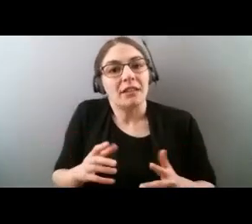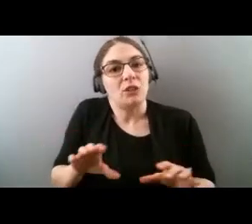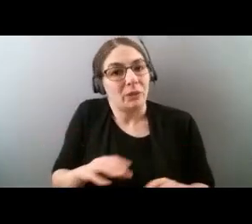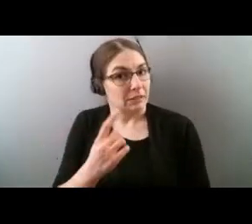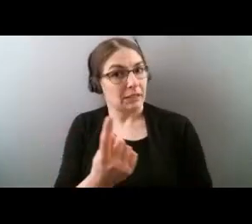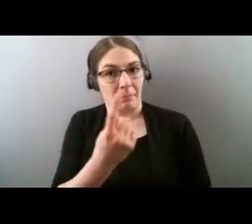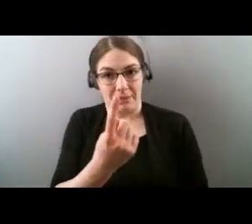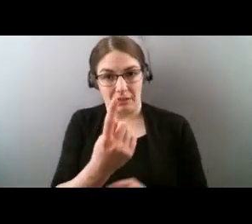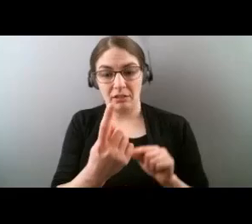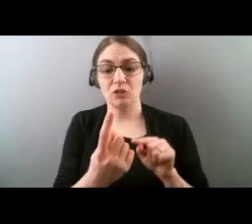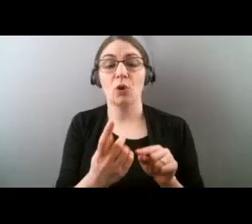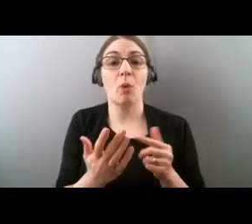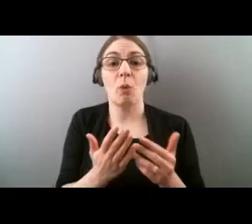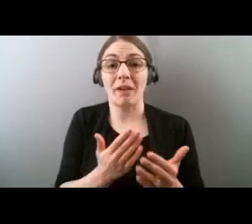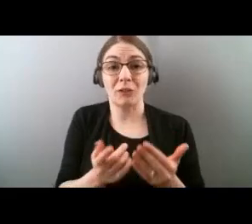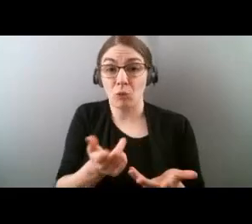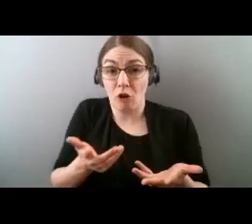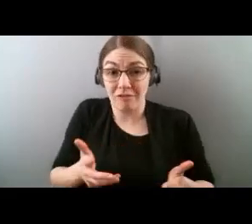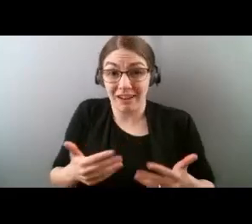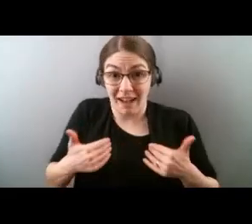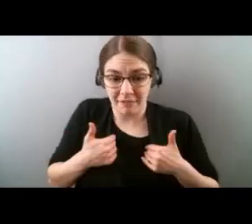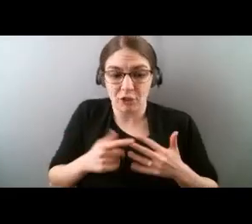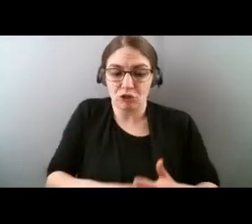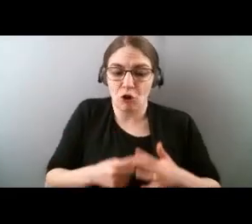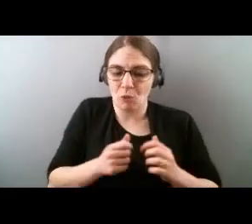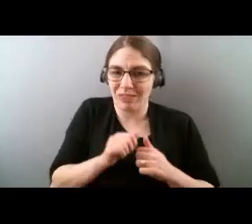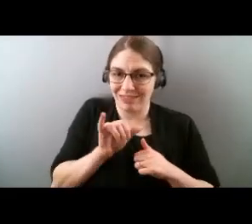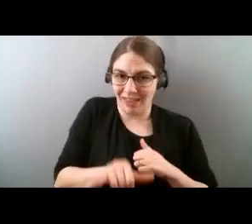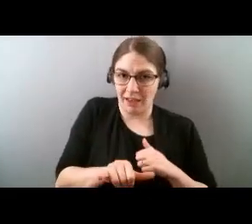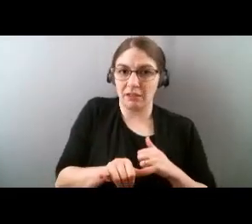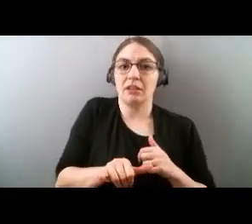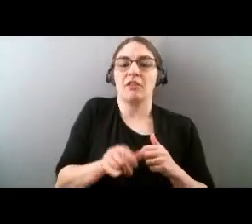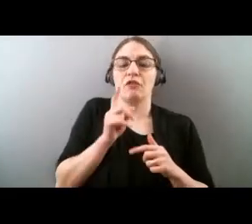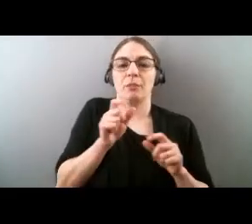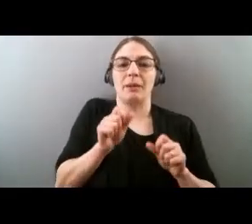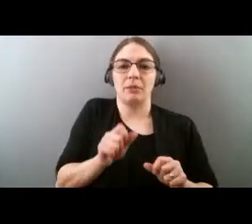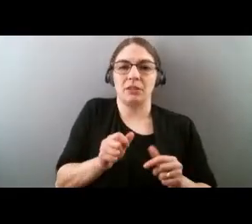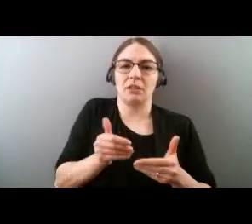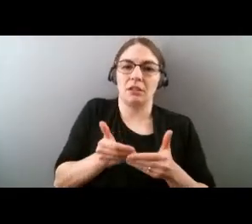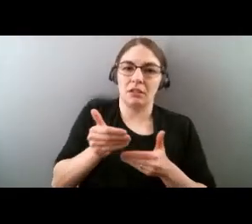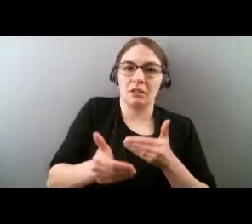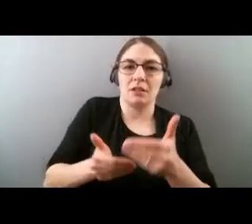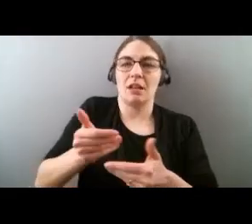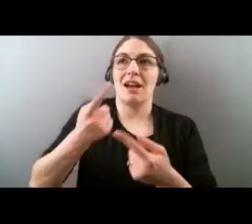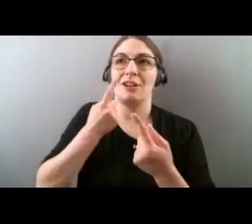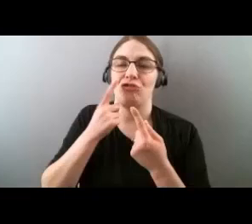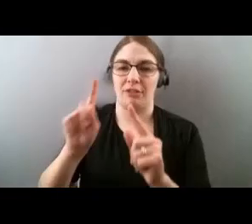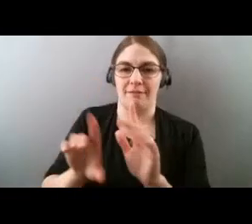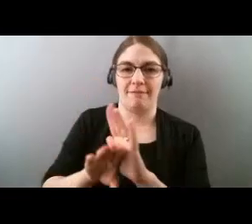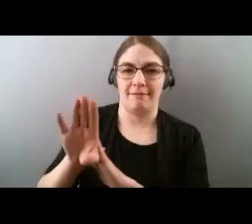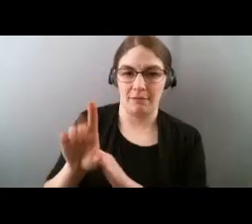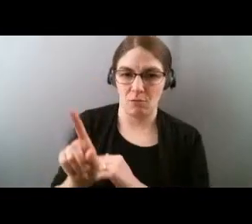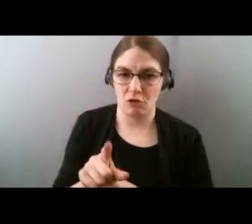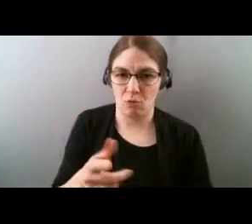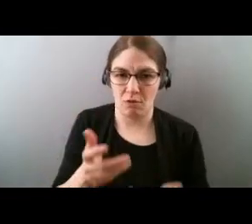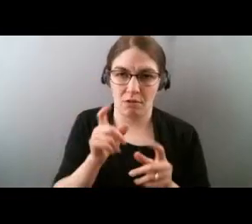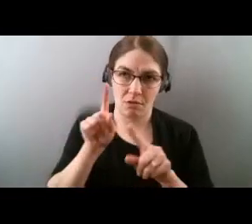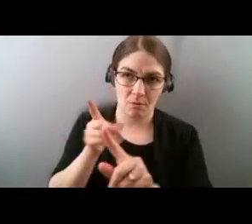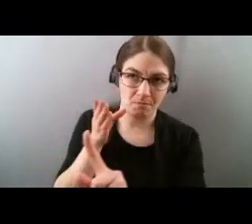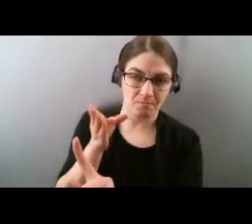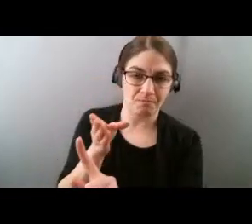build off what you already have to get where you want to go. And like everybody else said, there are so many people. There are a lot of people in